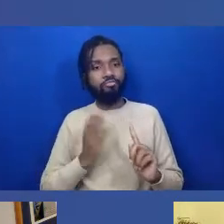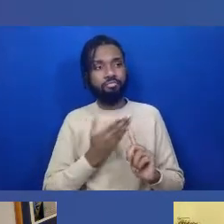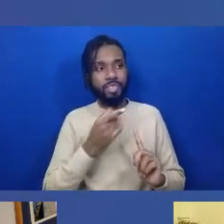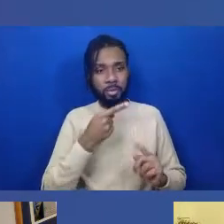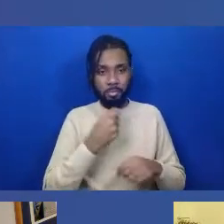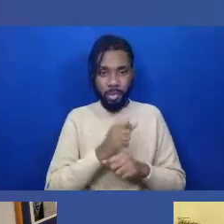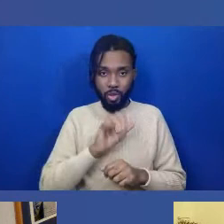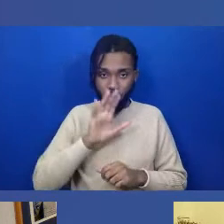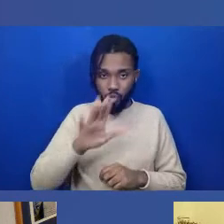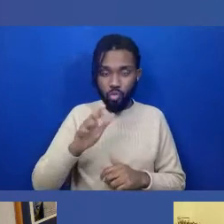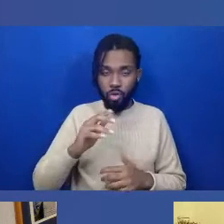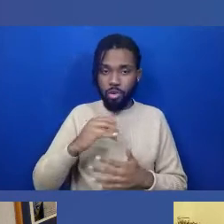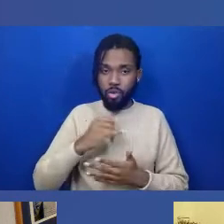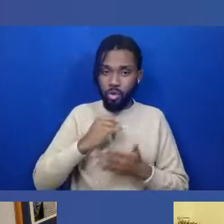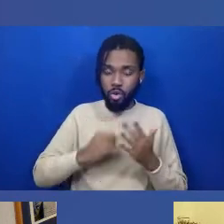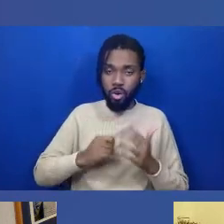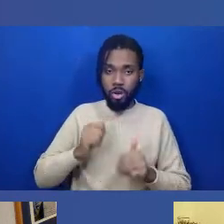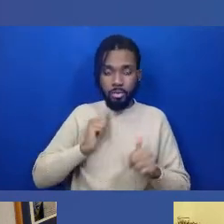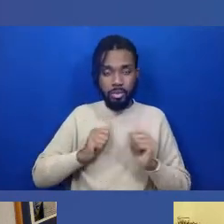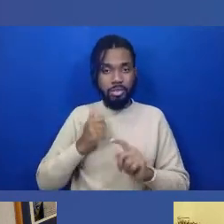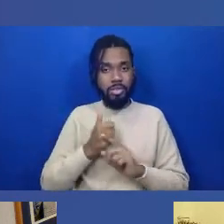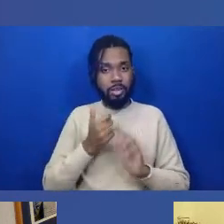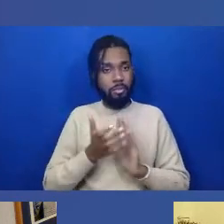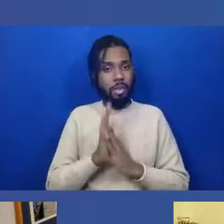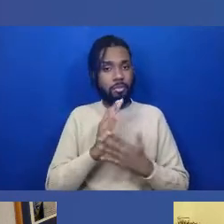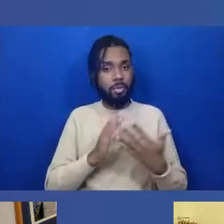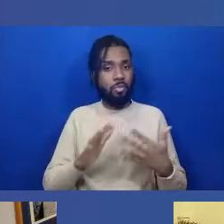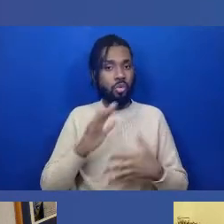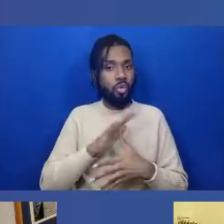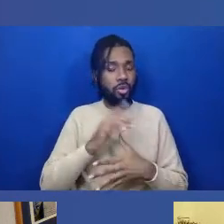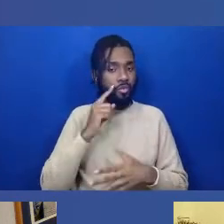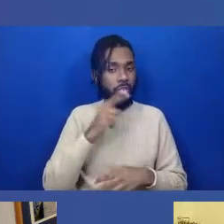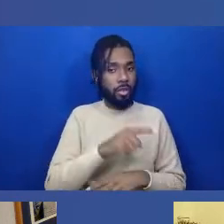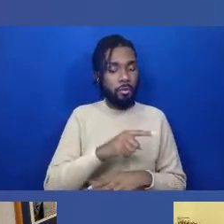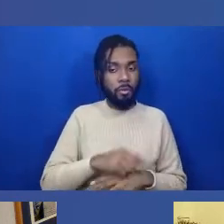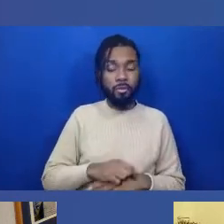my choosing of work and the power inherent to that work,